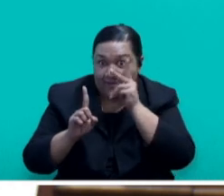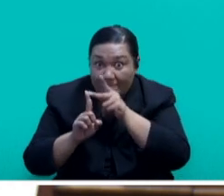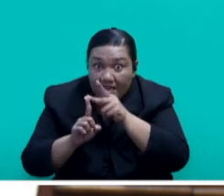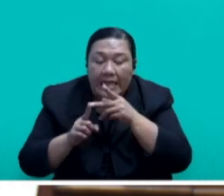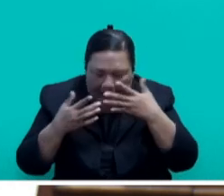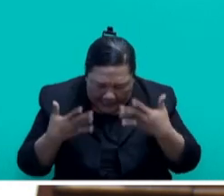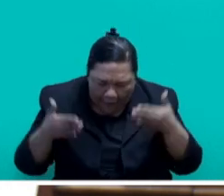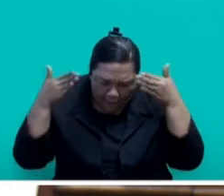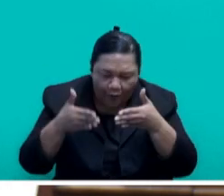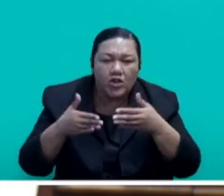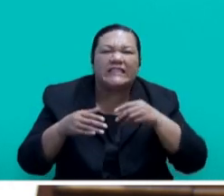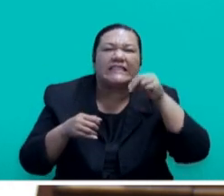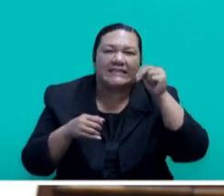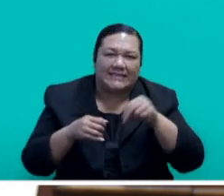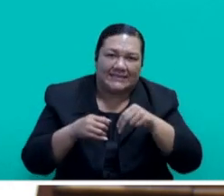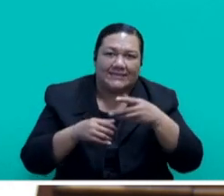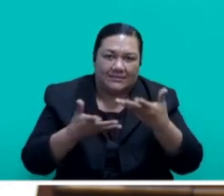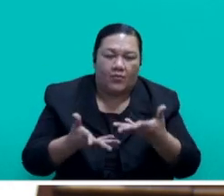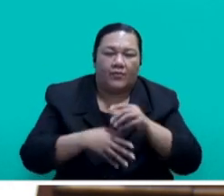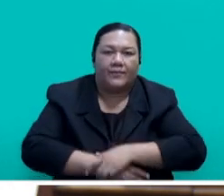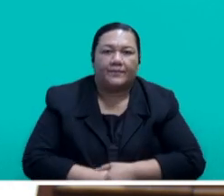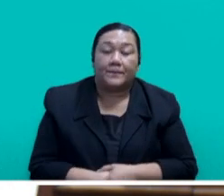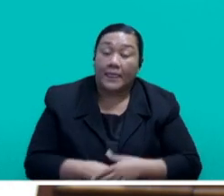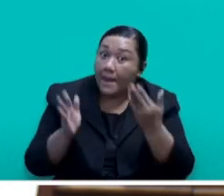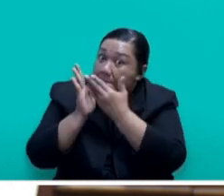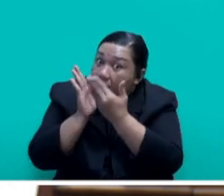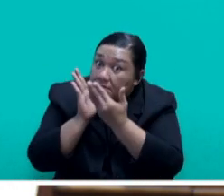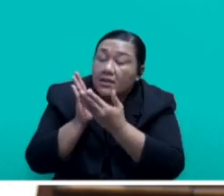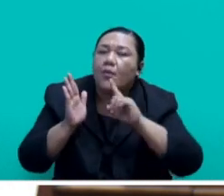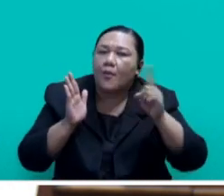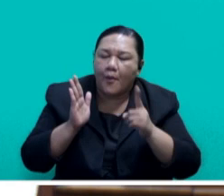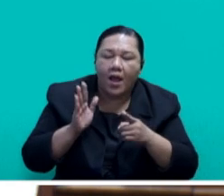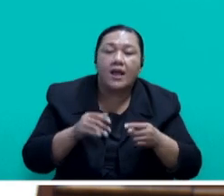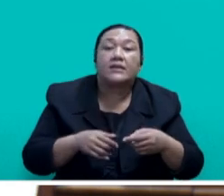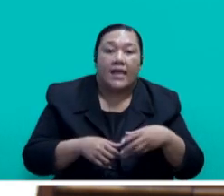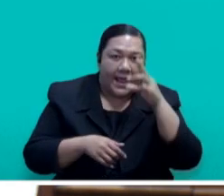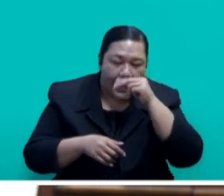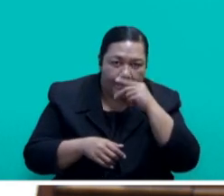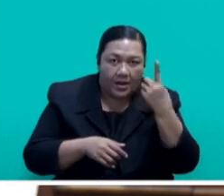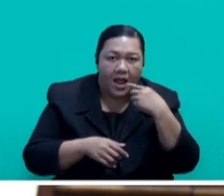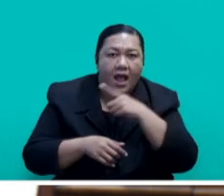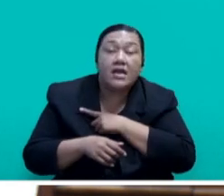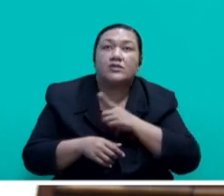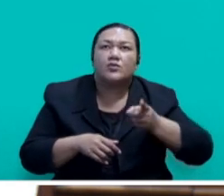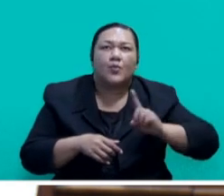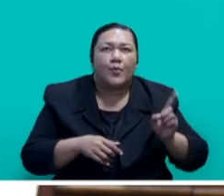needs. This budget, Mr. Speaker, sir, is meant to help us out of a crisis we knew we would